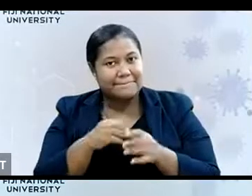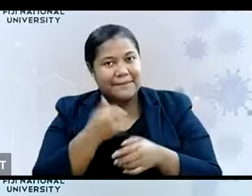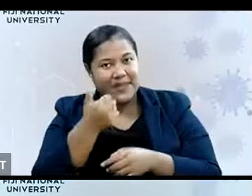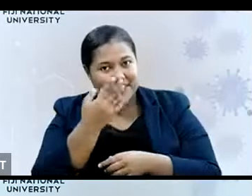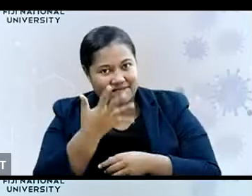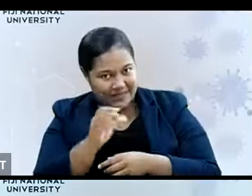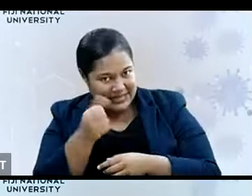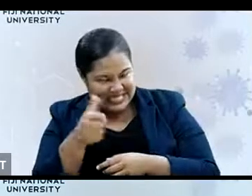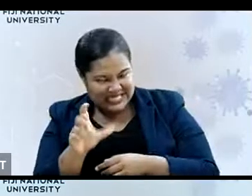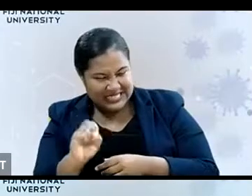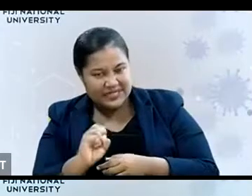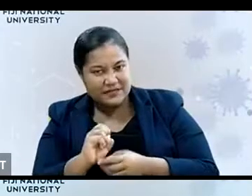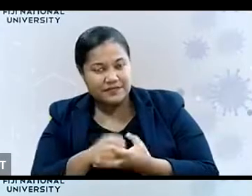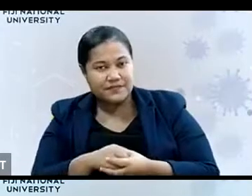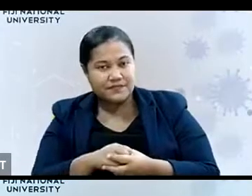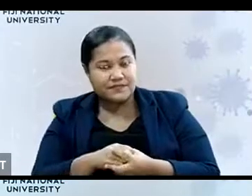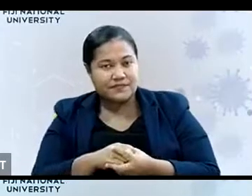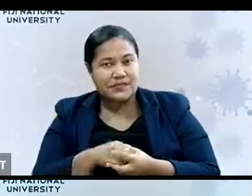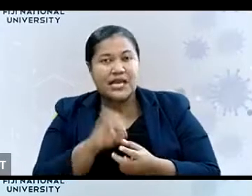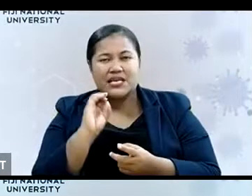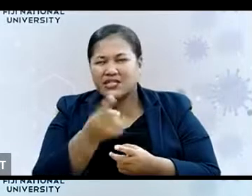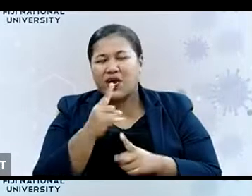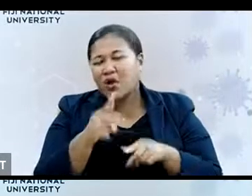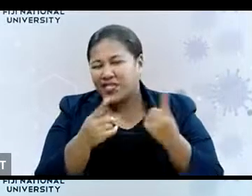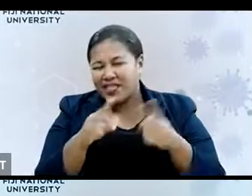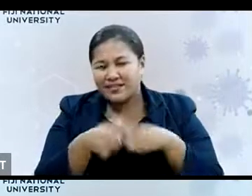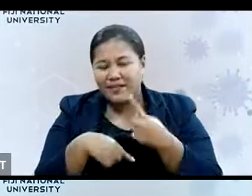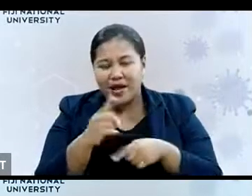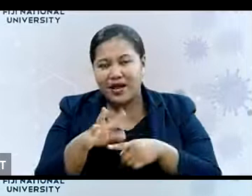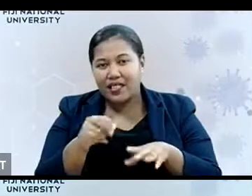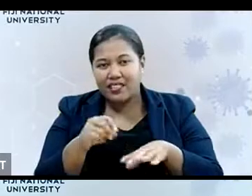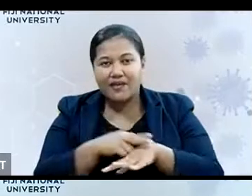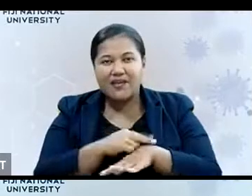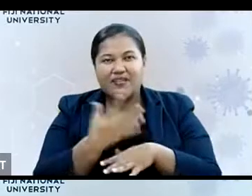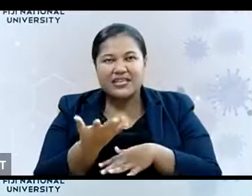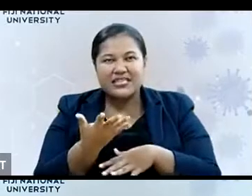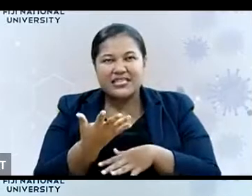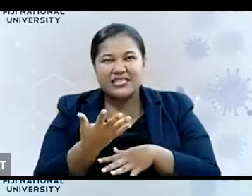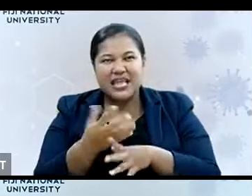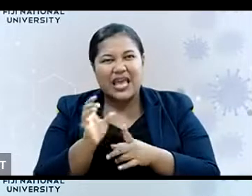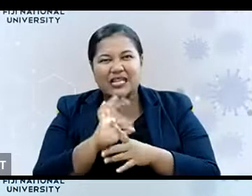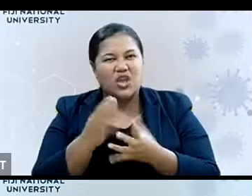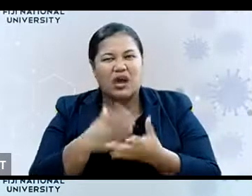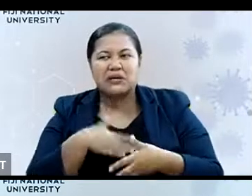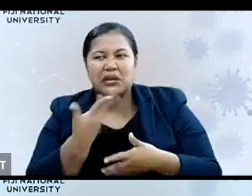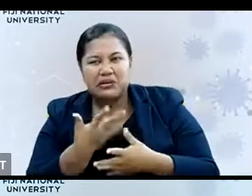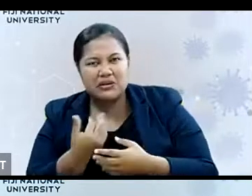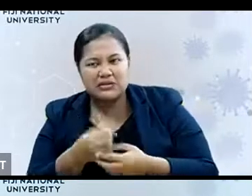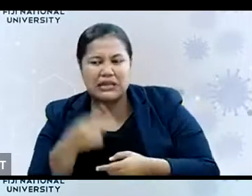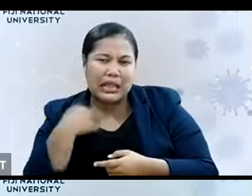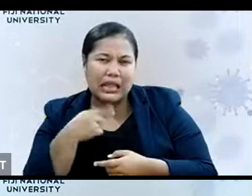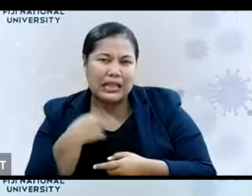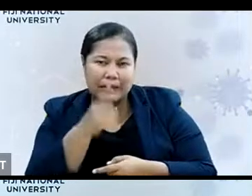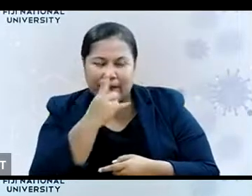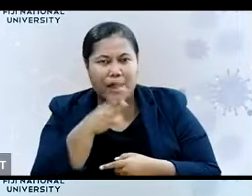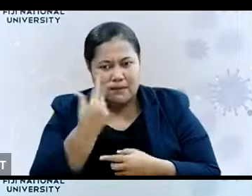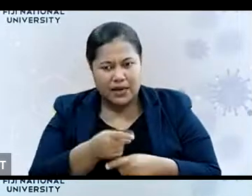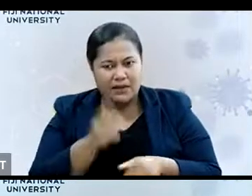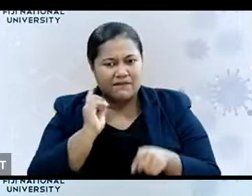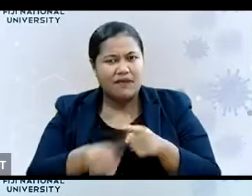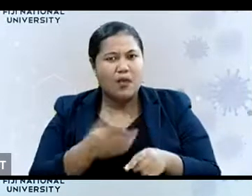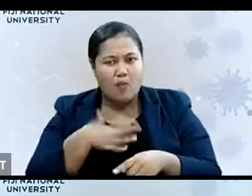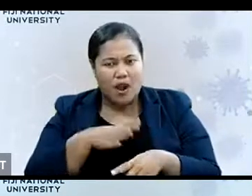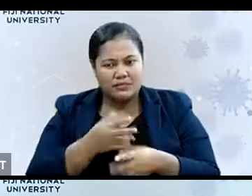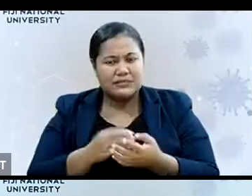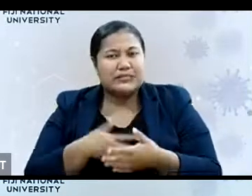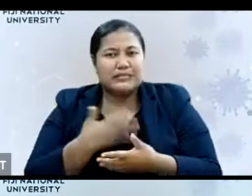the thing about the virus is that it's actually not interested in killing people. It's interested in spreading and multiplying. And so